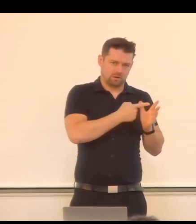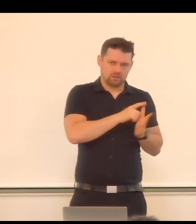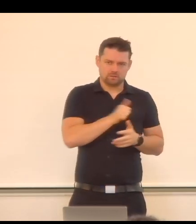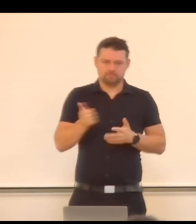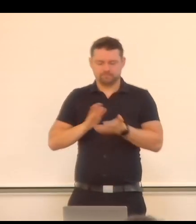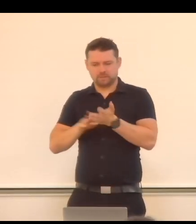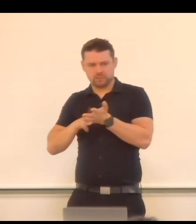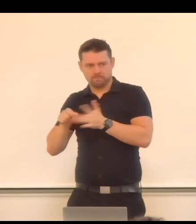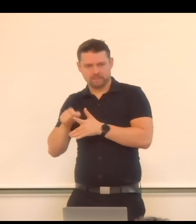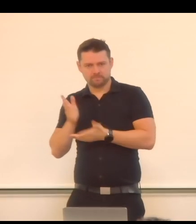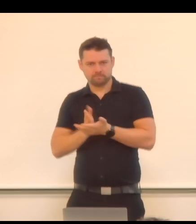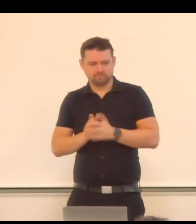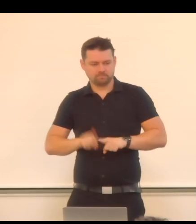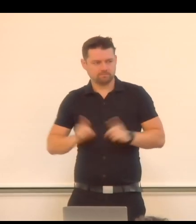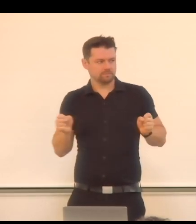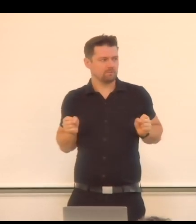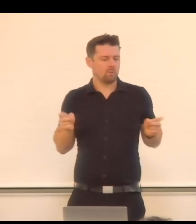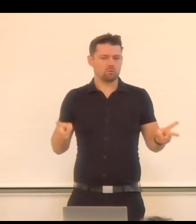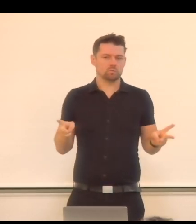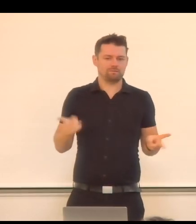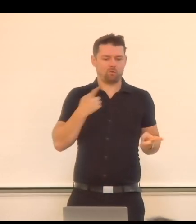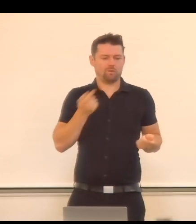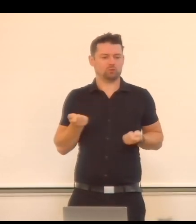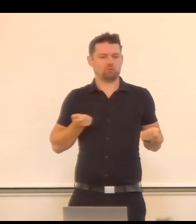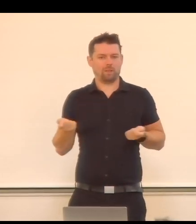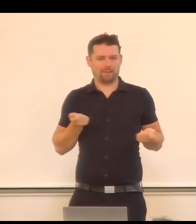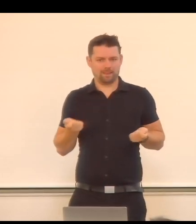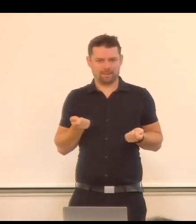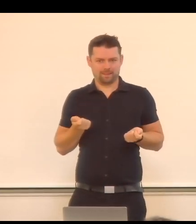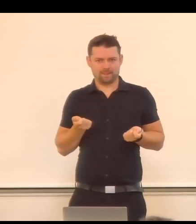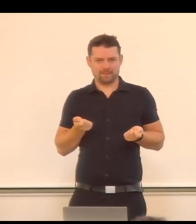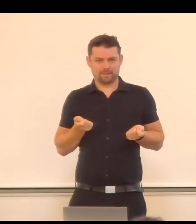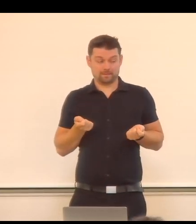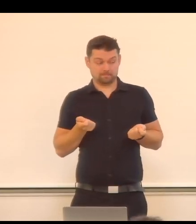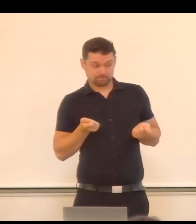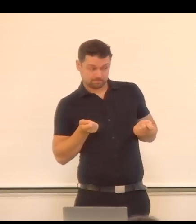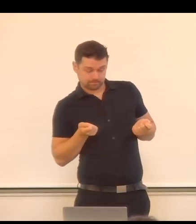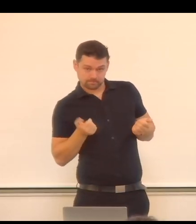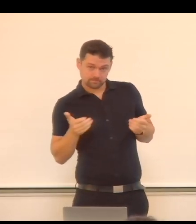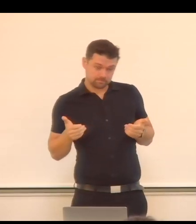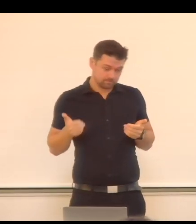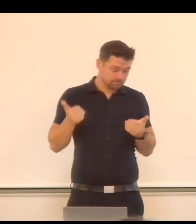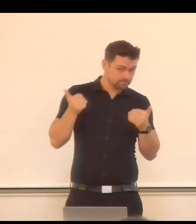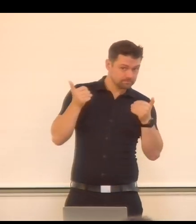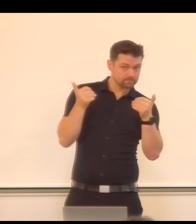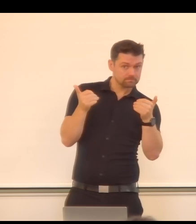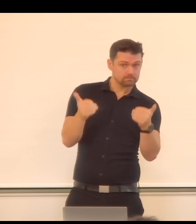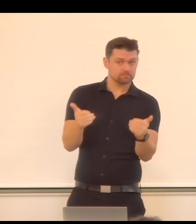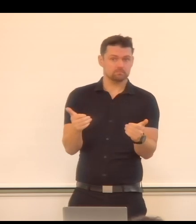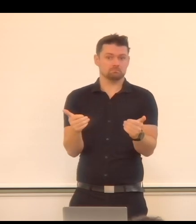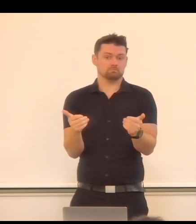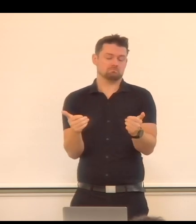having different approaches to mission control. Moving forward, we see, for a variety